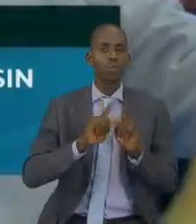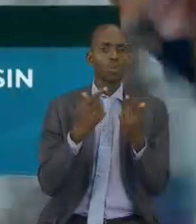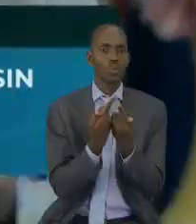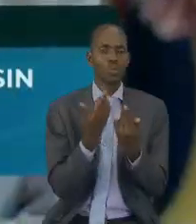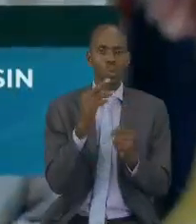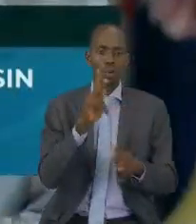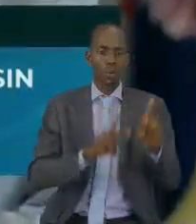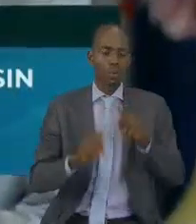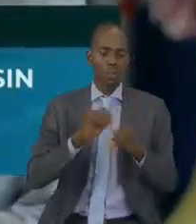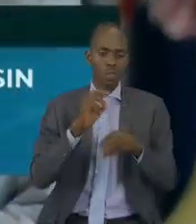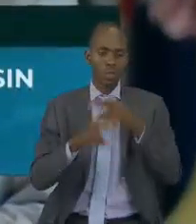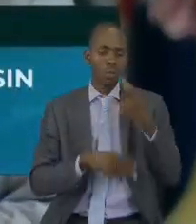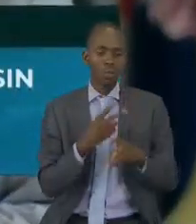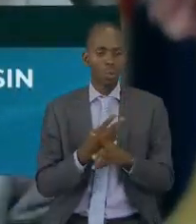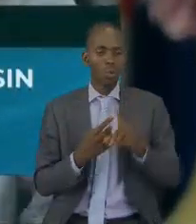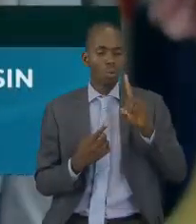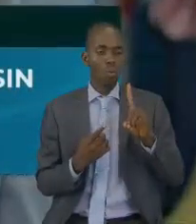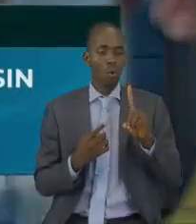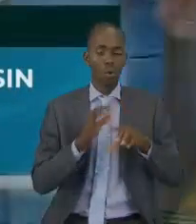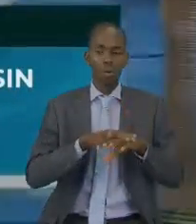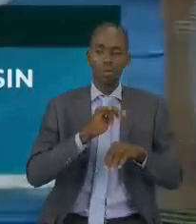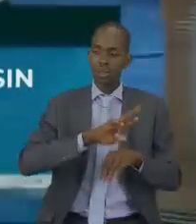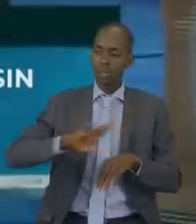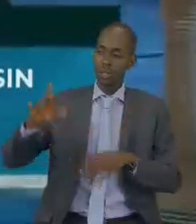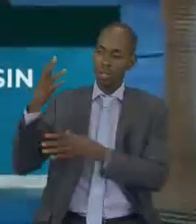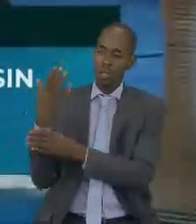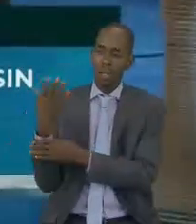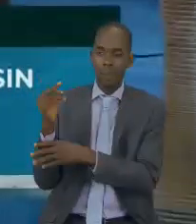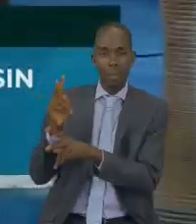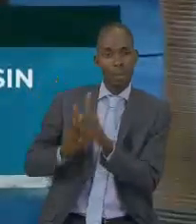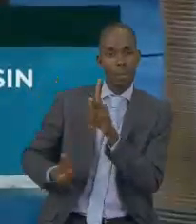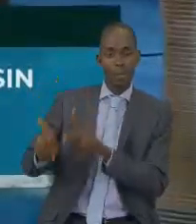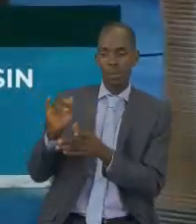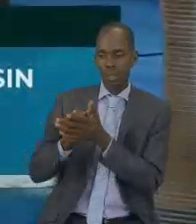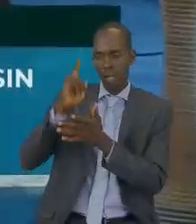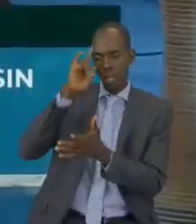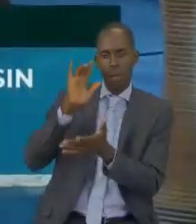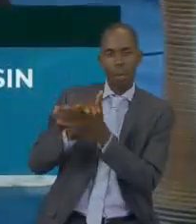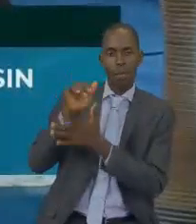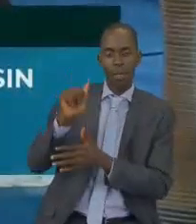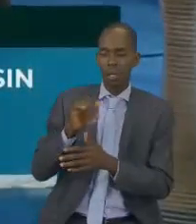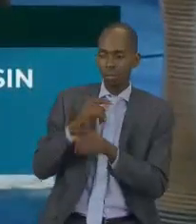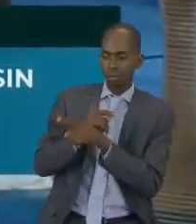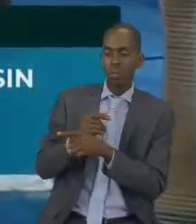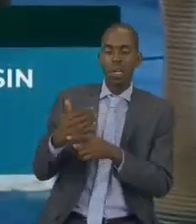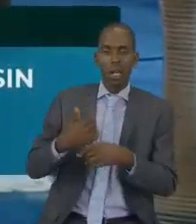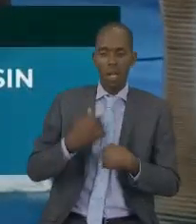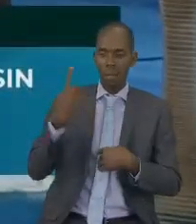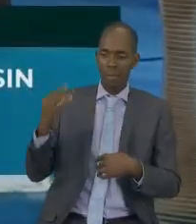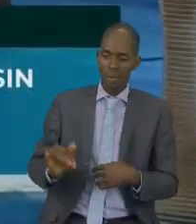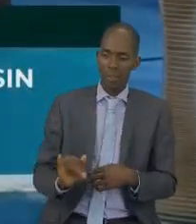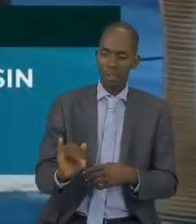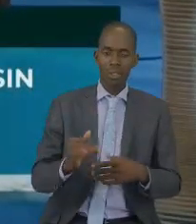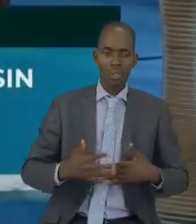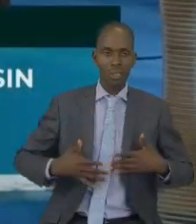world. One on the right hand side, the people that believe and they have everlasting